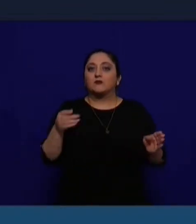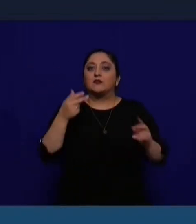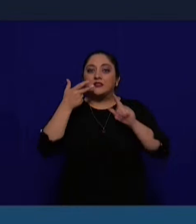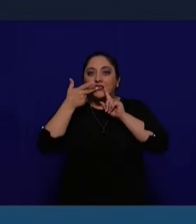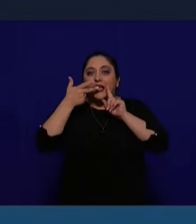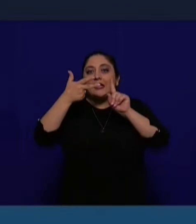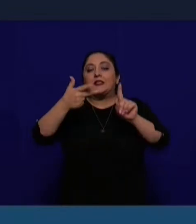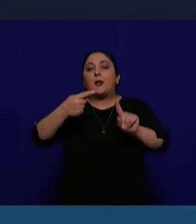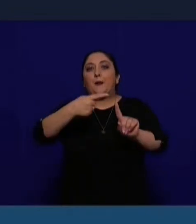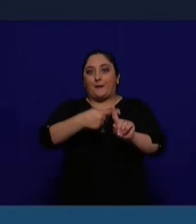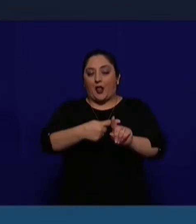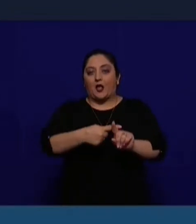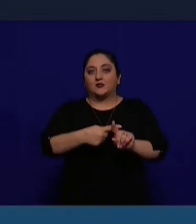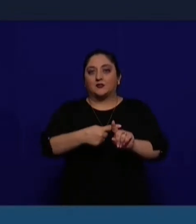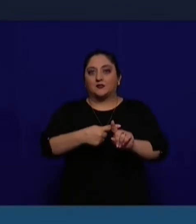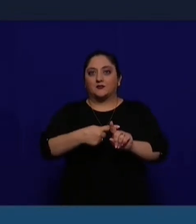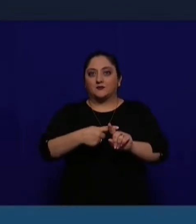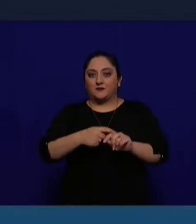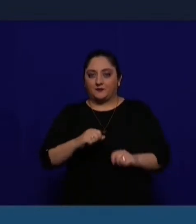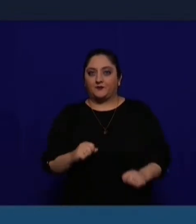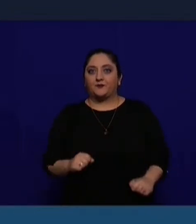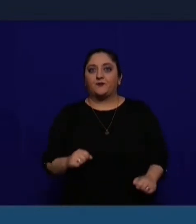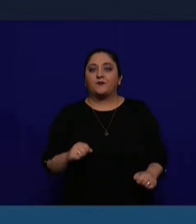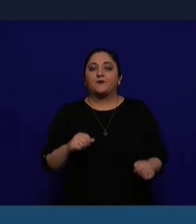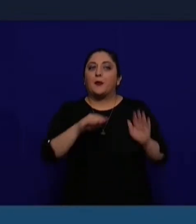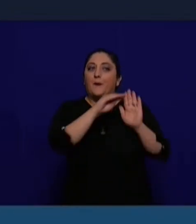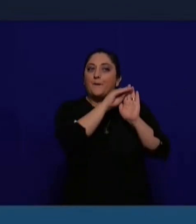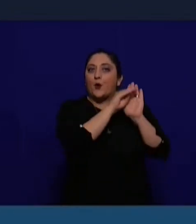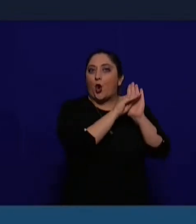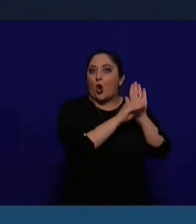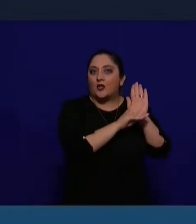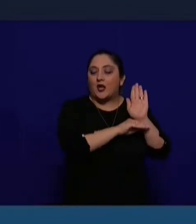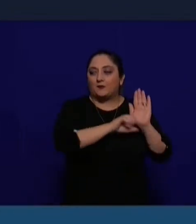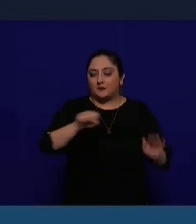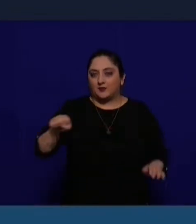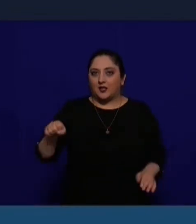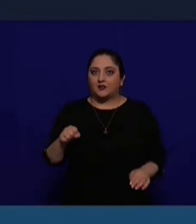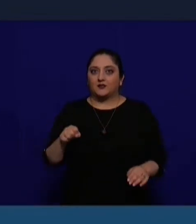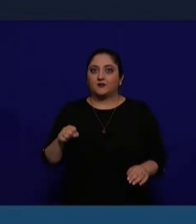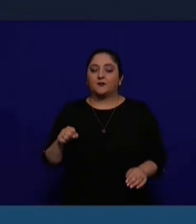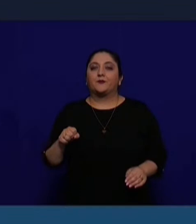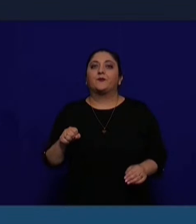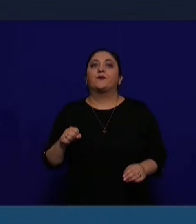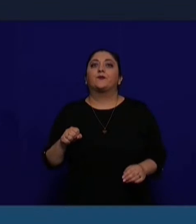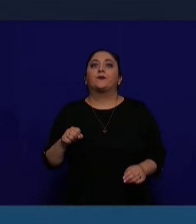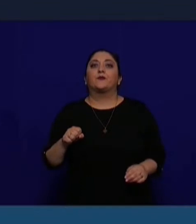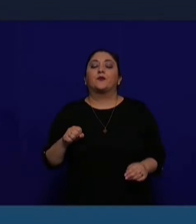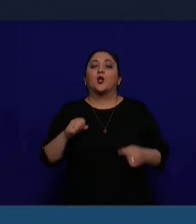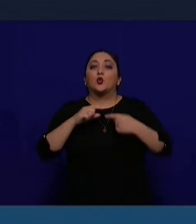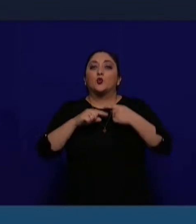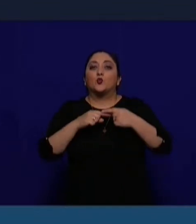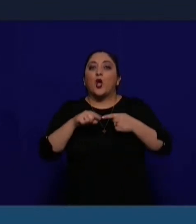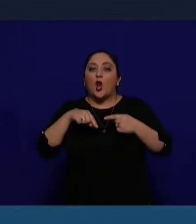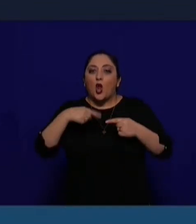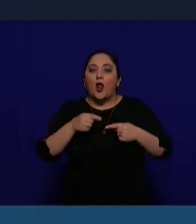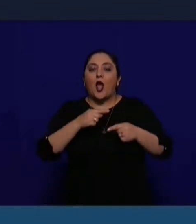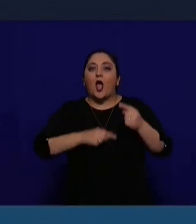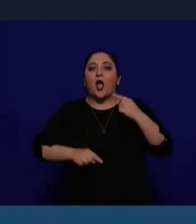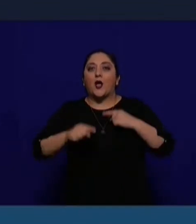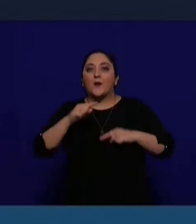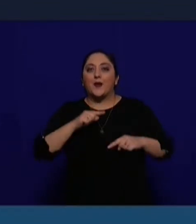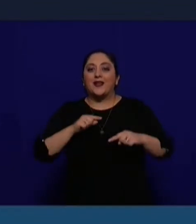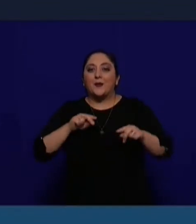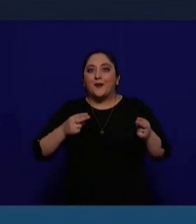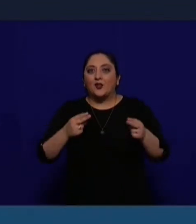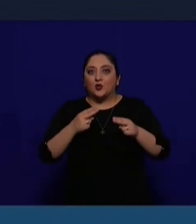sena allura tkun qiegħda tidħol parti mill-programm ta' tilqim tagħna. Ukoll ġie mħabbar ukoll li ħajkun hemm